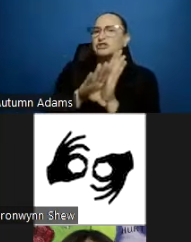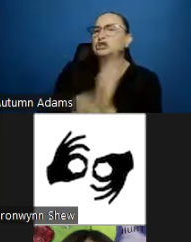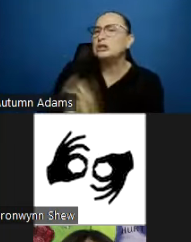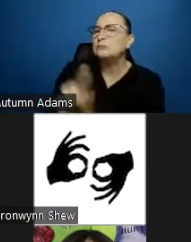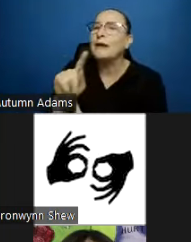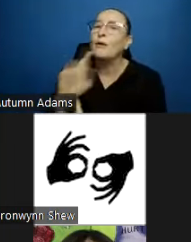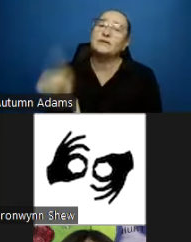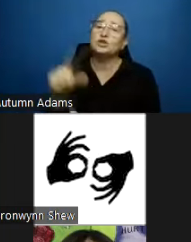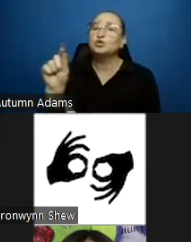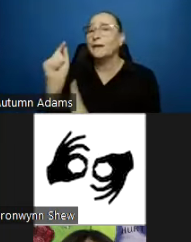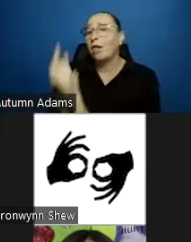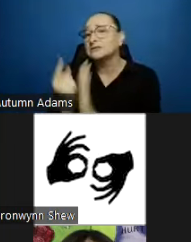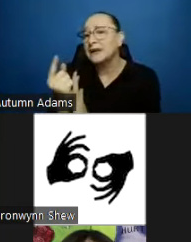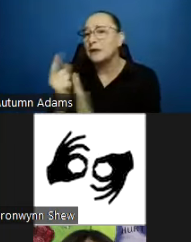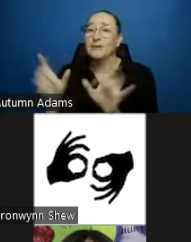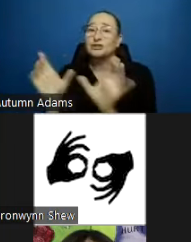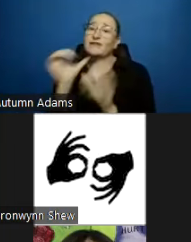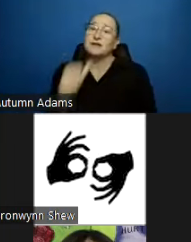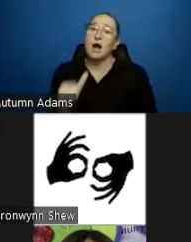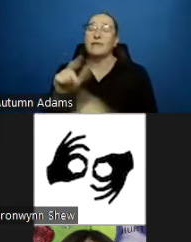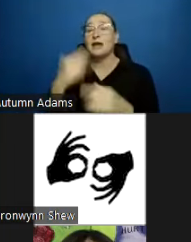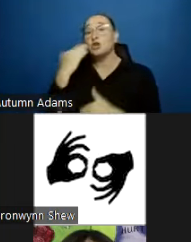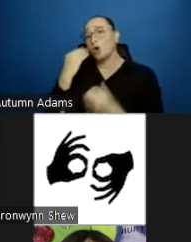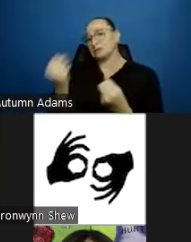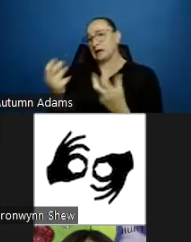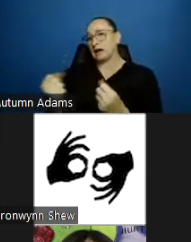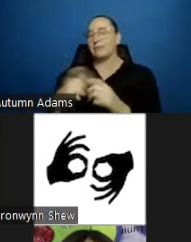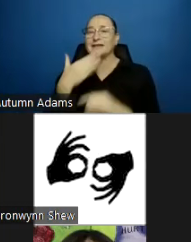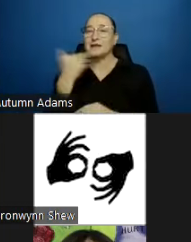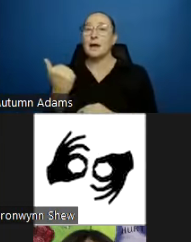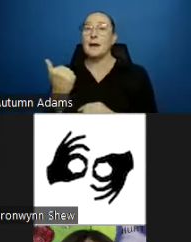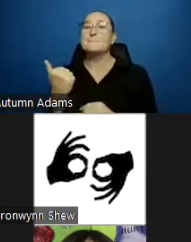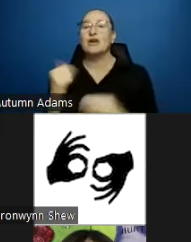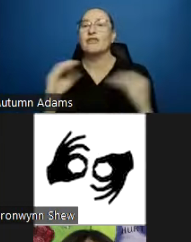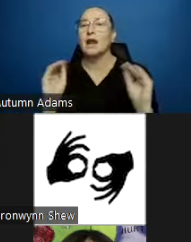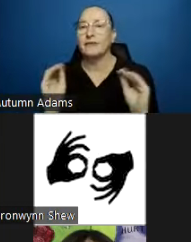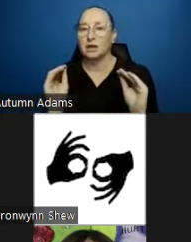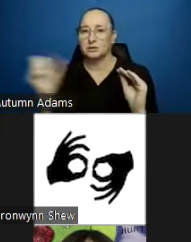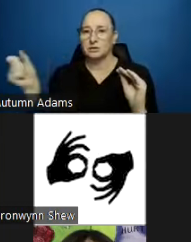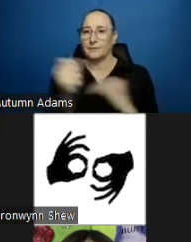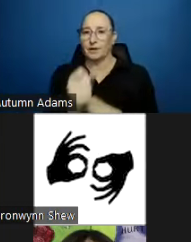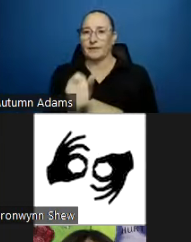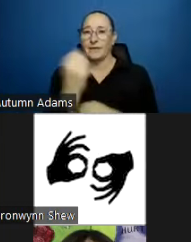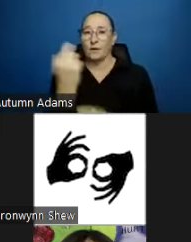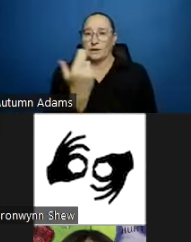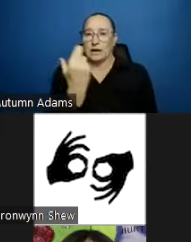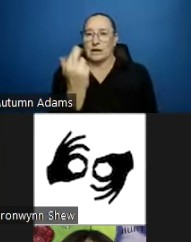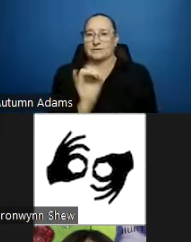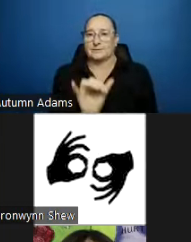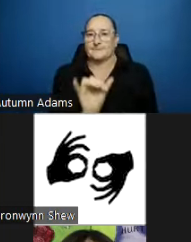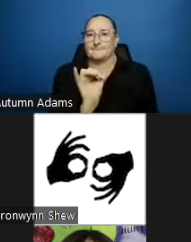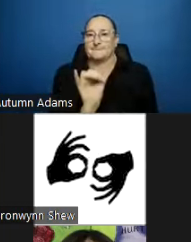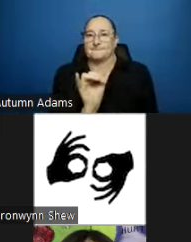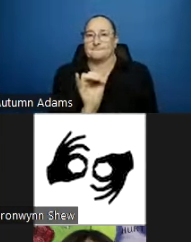$20 an hour, but they're not certified. They know sign language, so that's better than nothing. So they bring in this person and they realize they just barely know